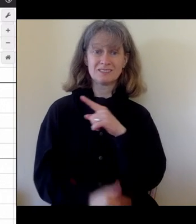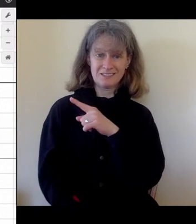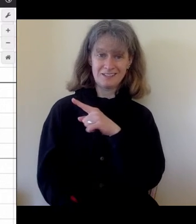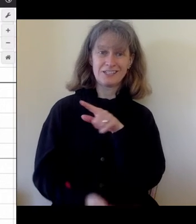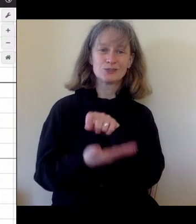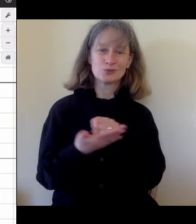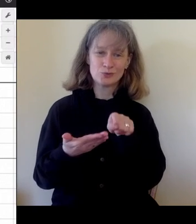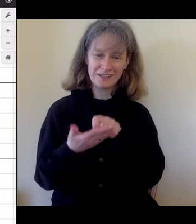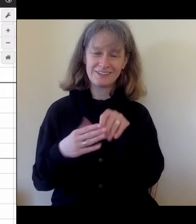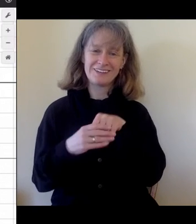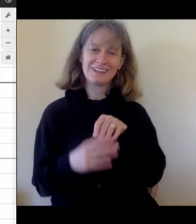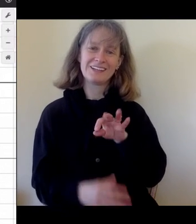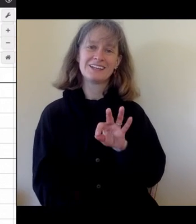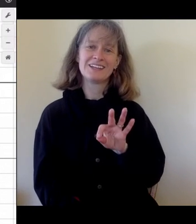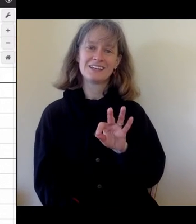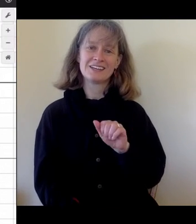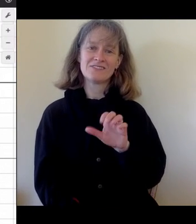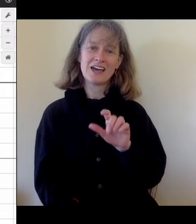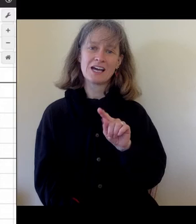form.